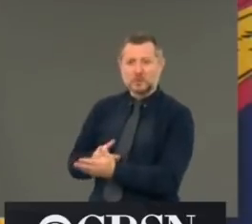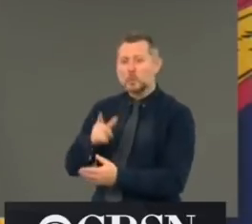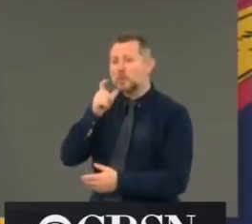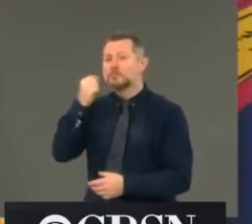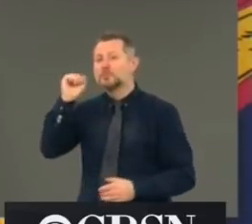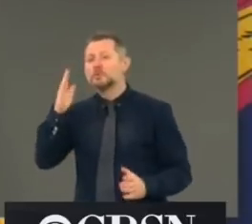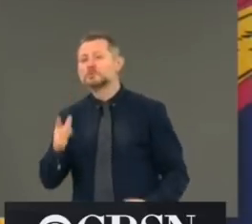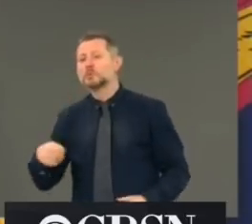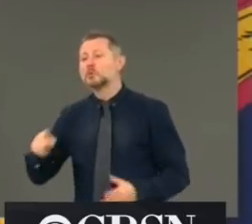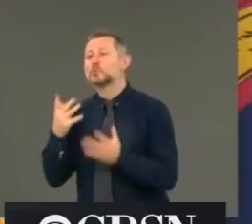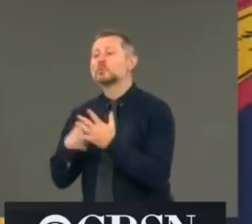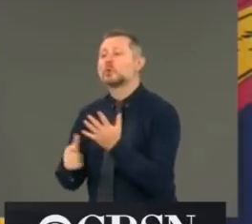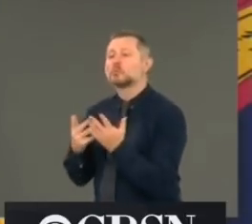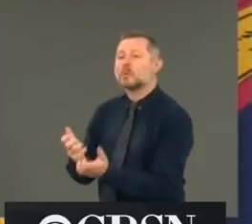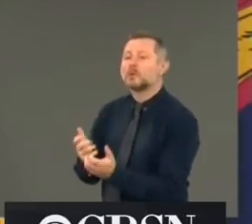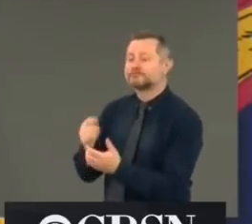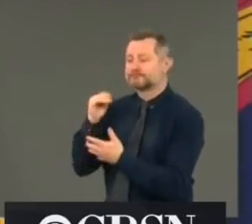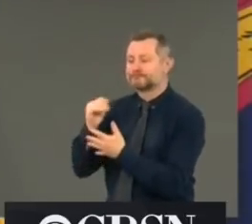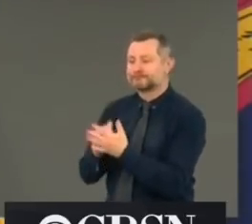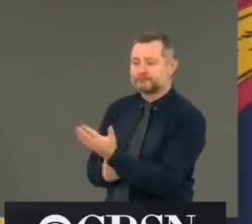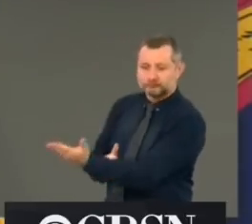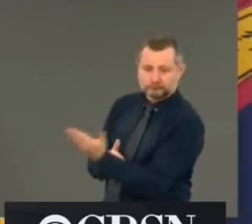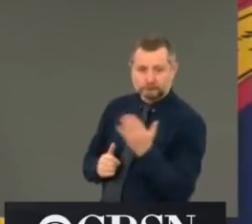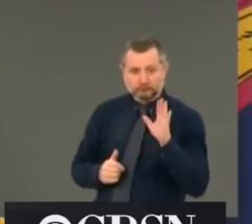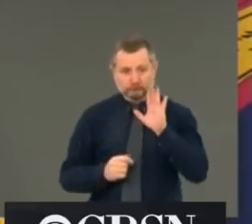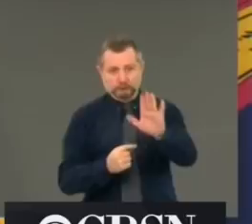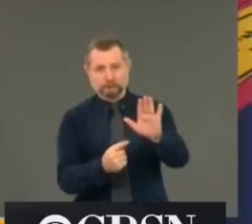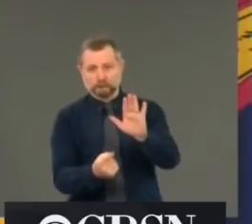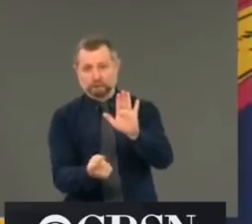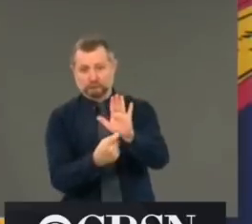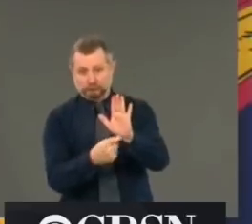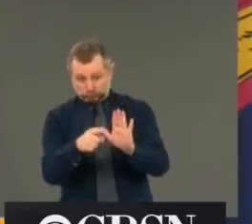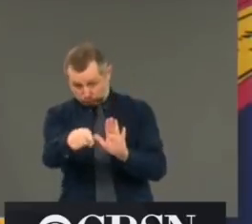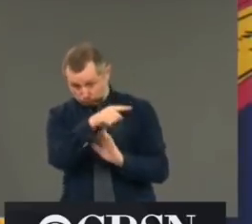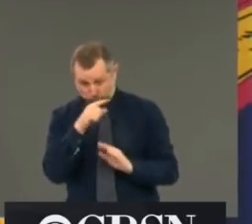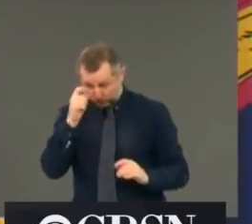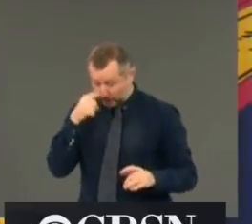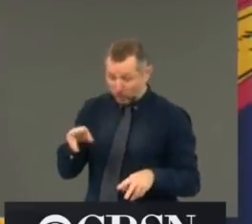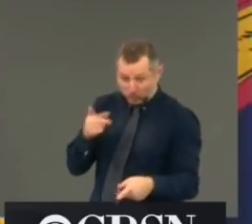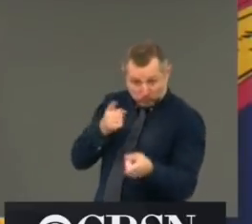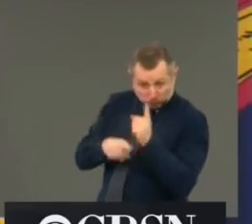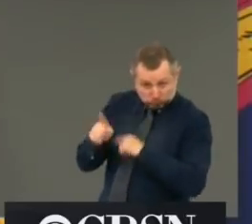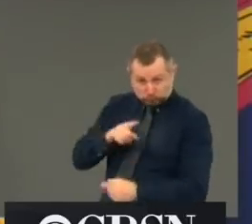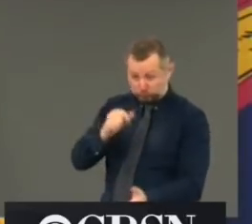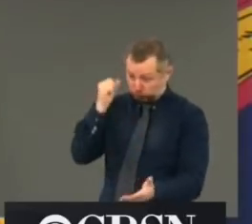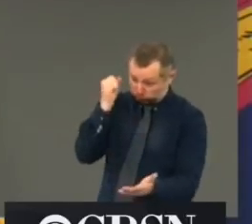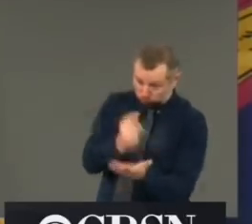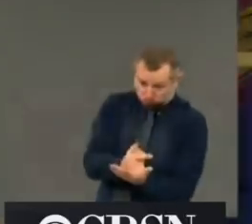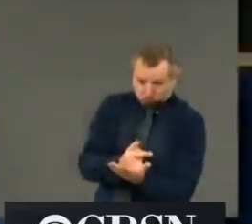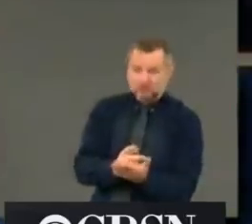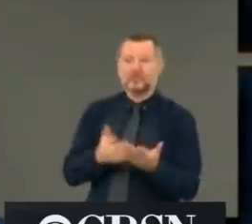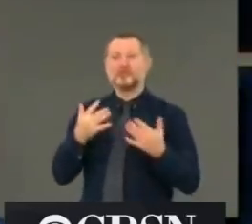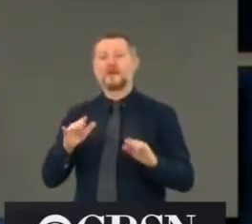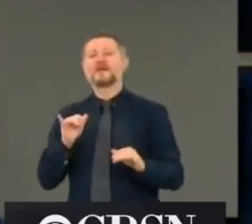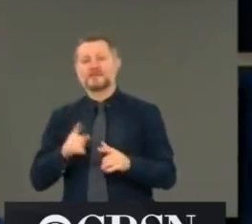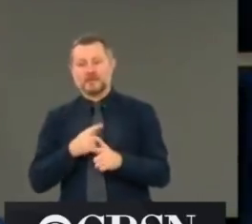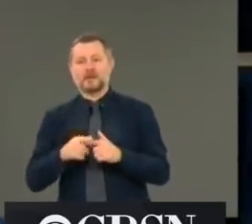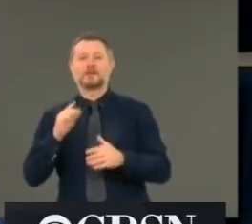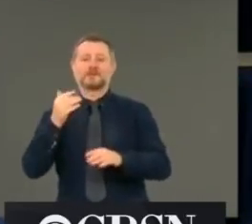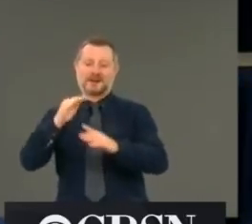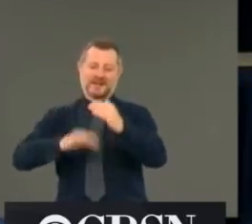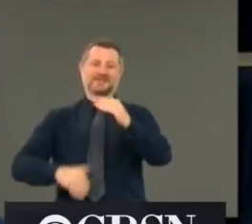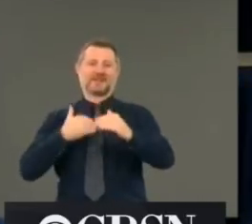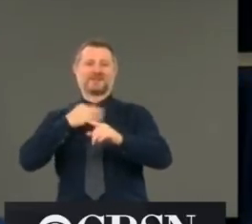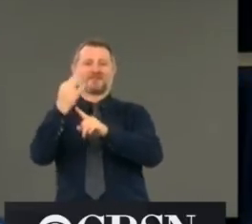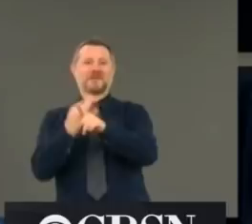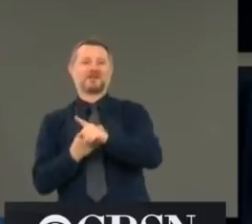community by community. That's your new police force. That's your new law, and you have 9 months to do it. And just to follow up, Governor,